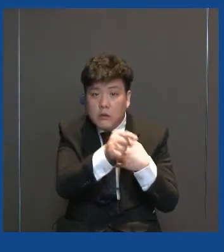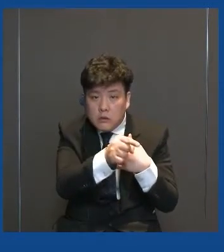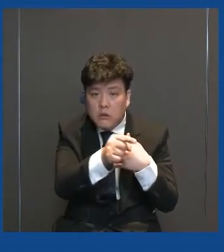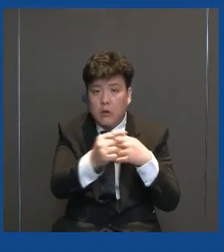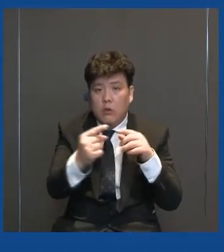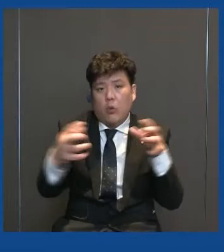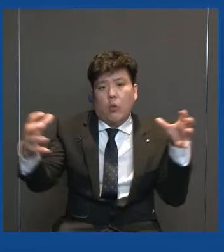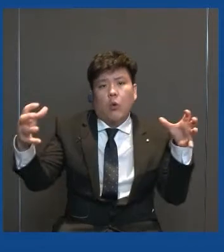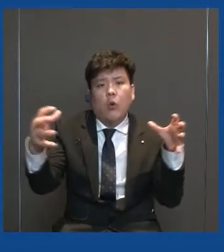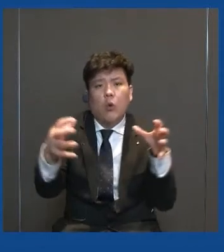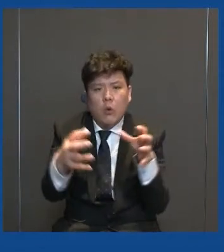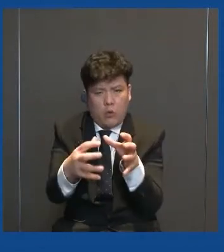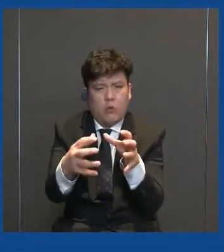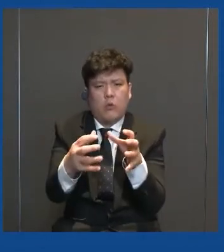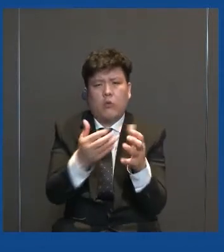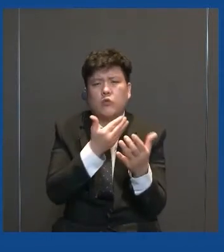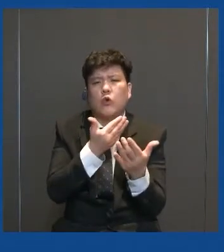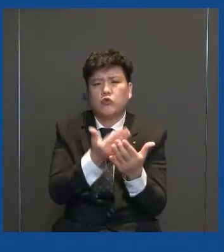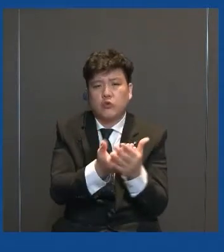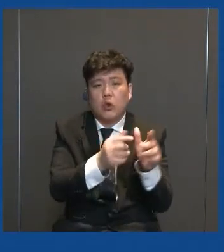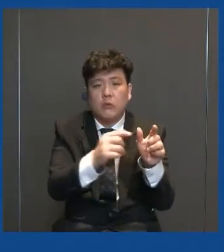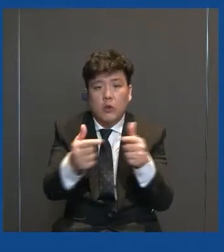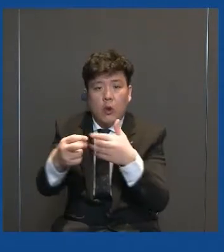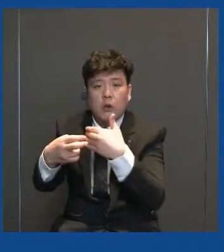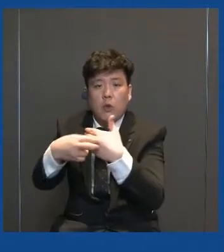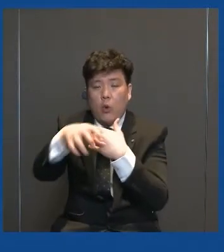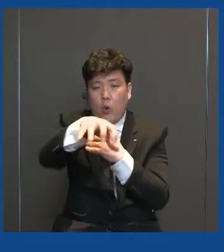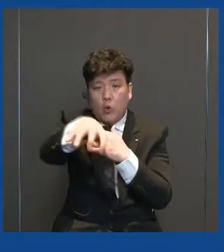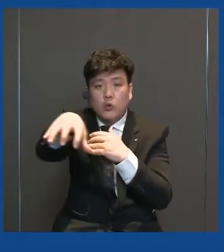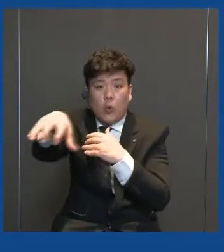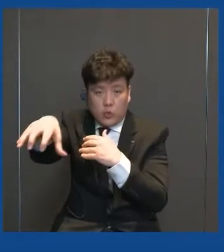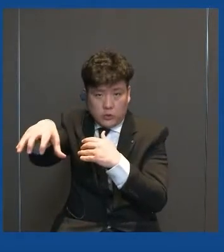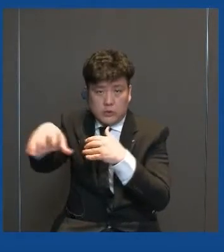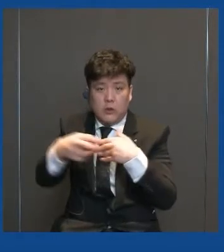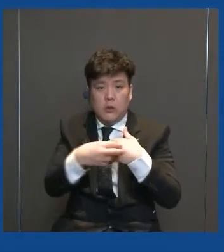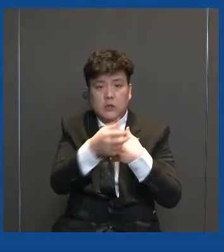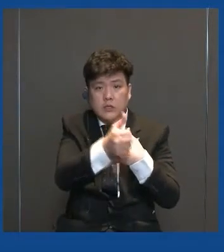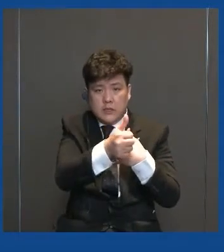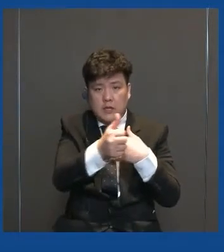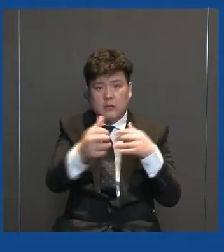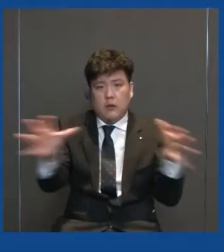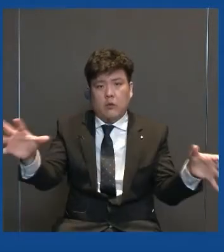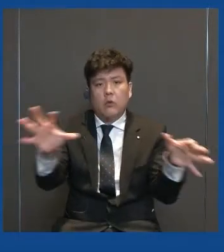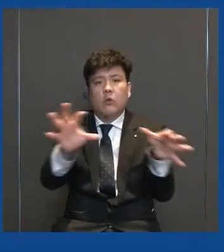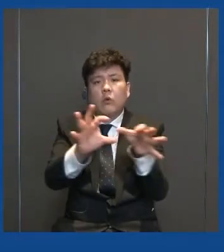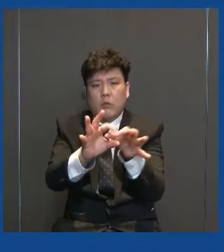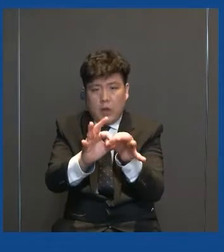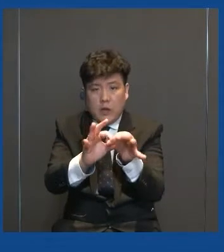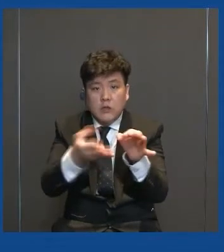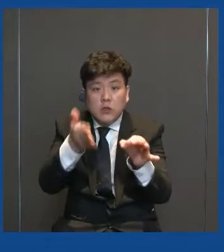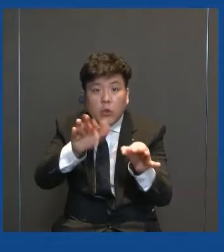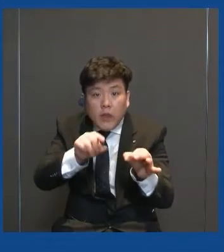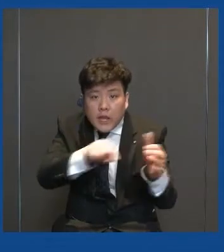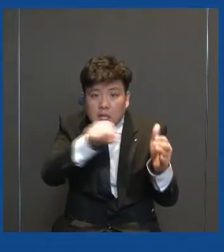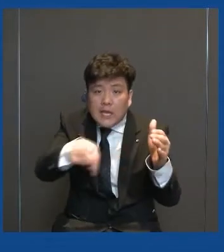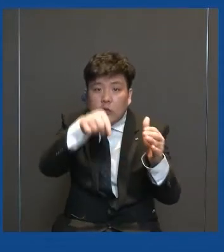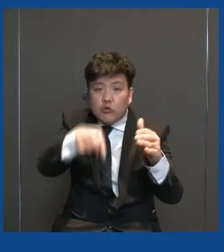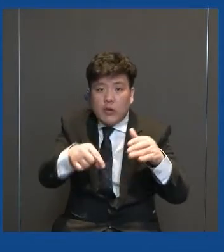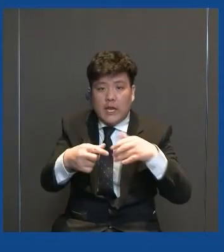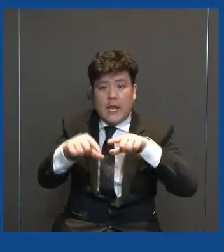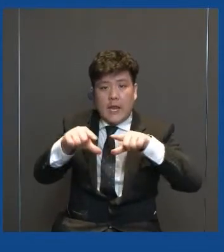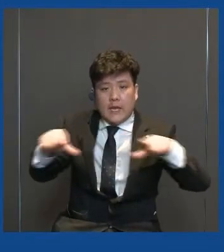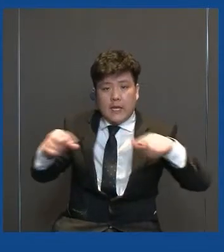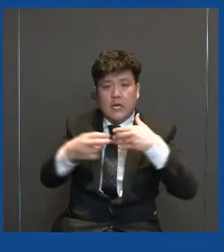general practitioner who has the overview of the patient's entire medical history, current treatments, is